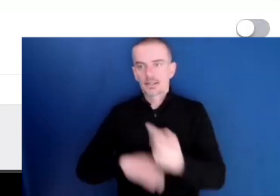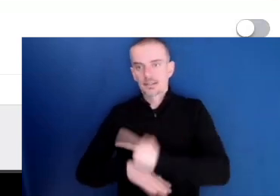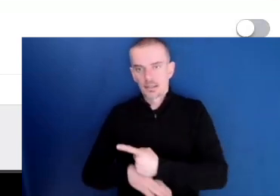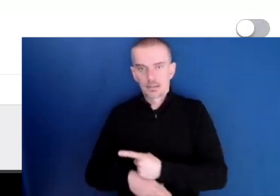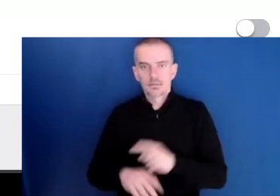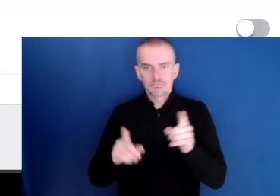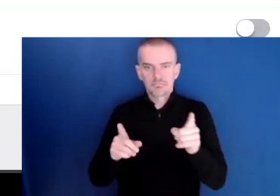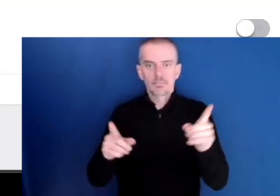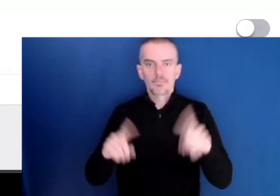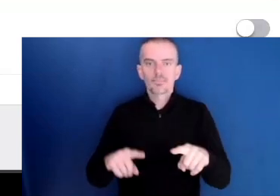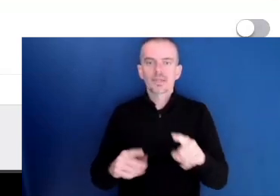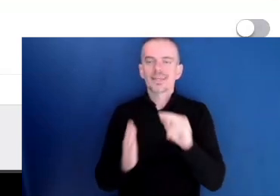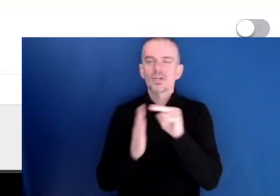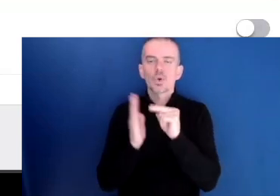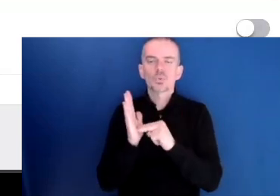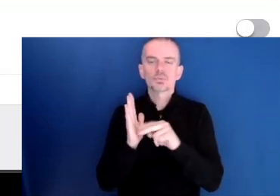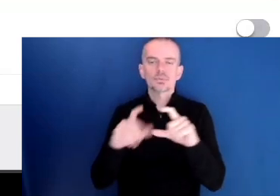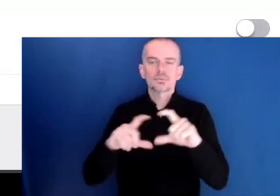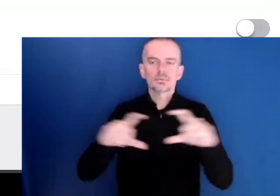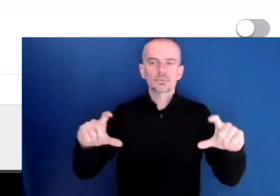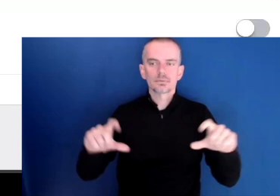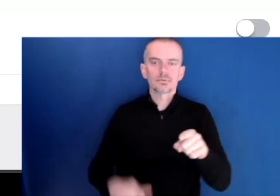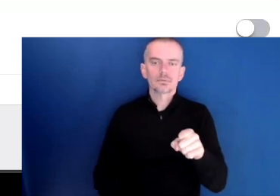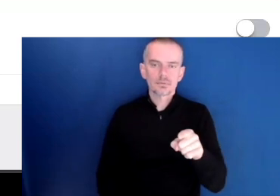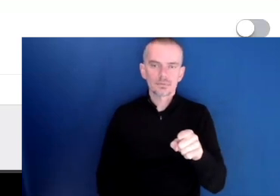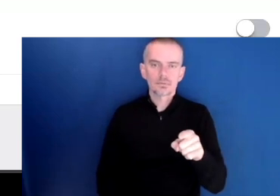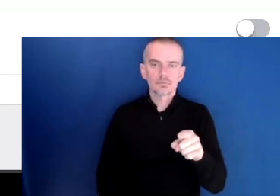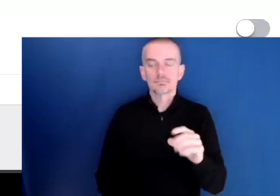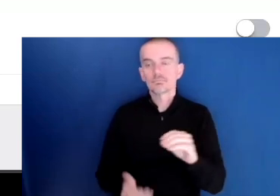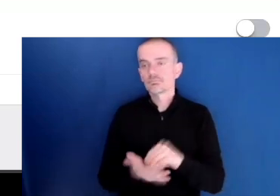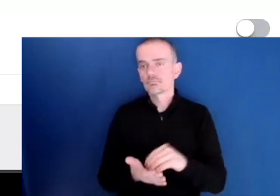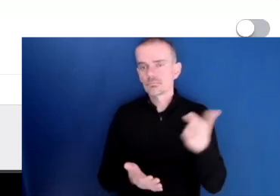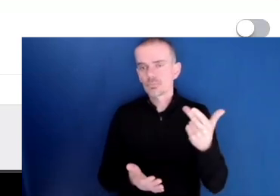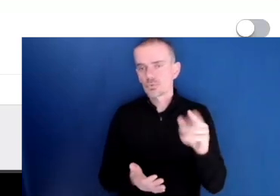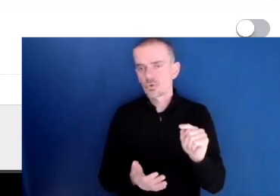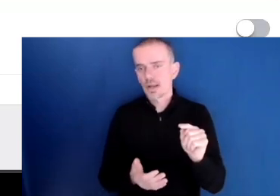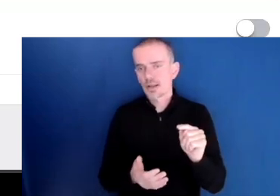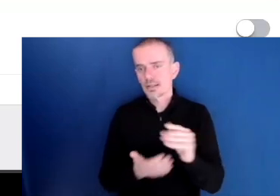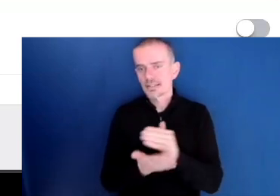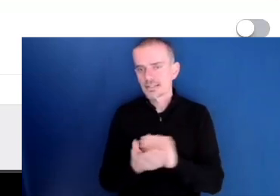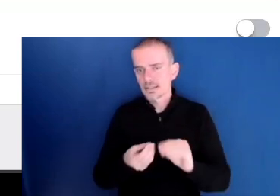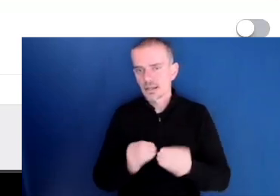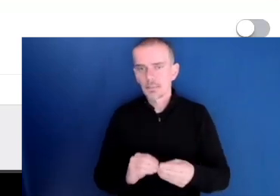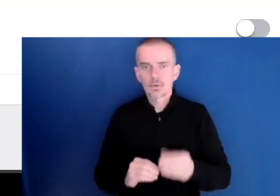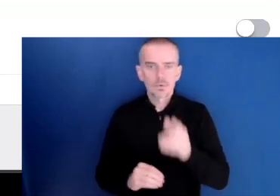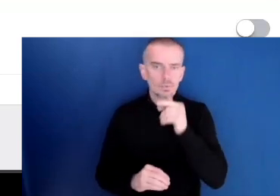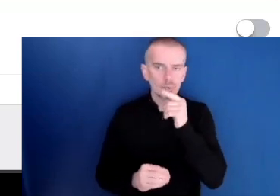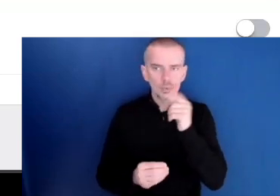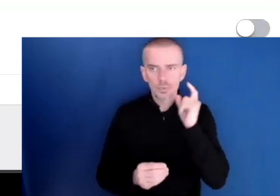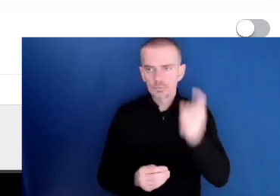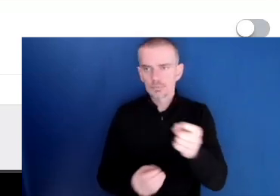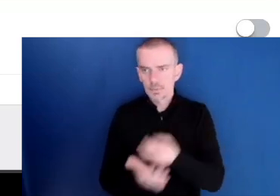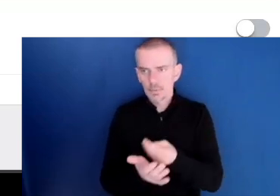notes section to give the grant listing number, the funding agency, and so on and so forth. So